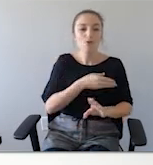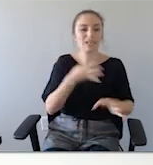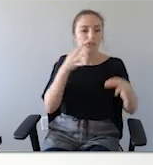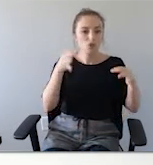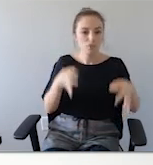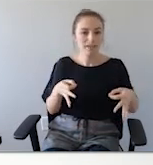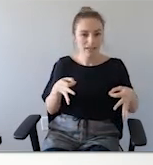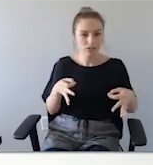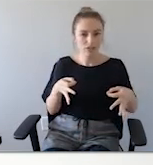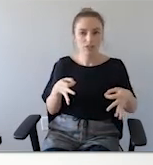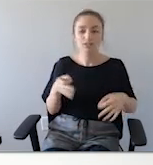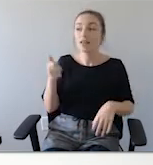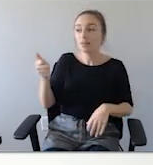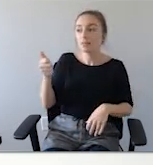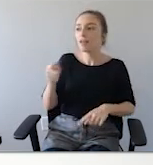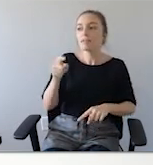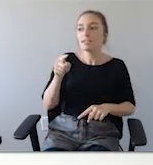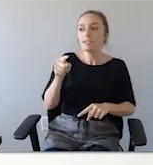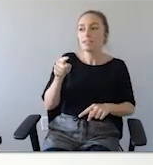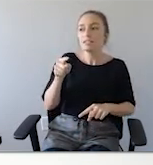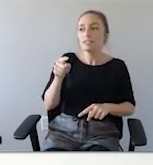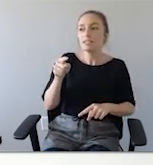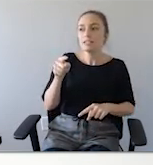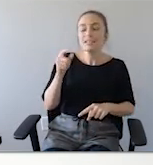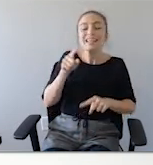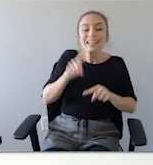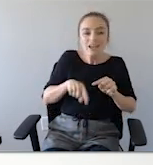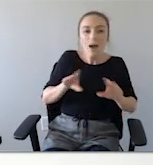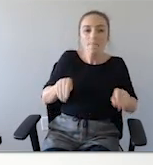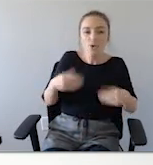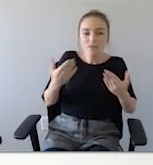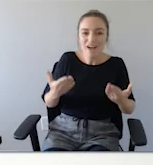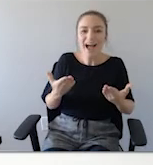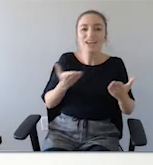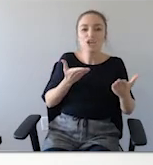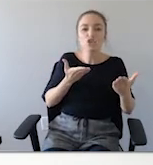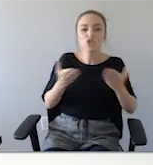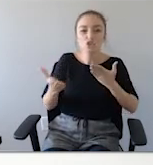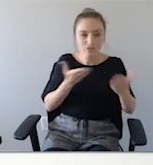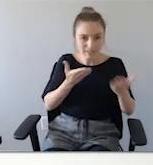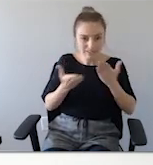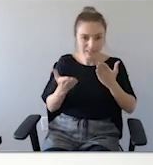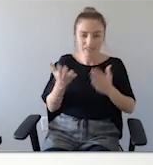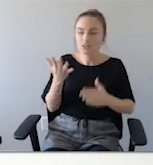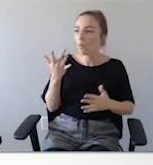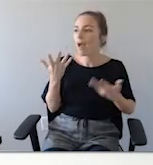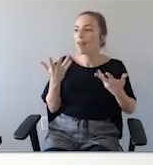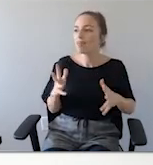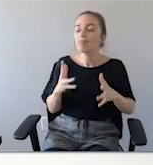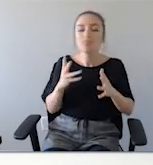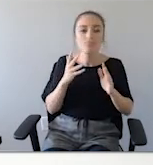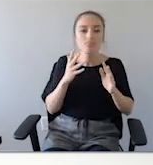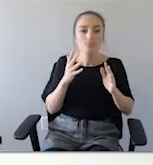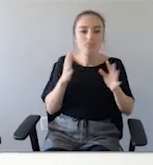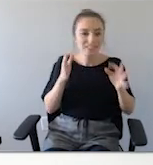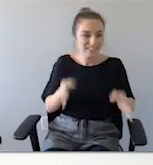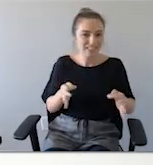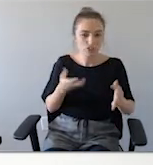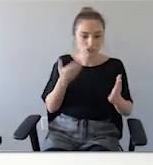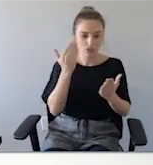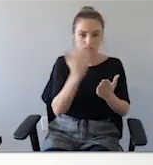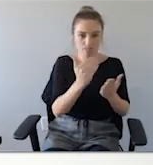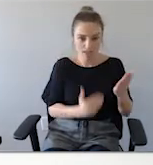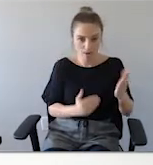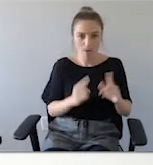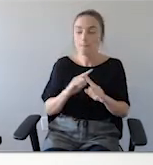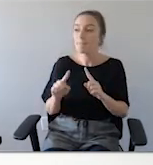the services. So that they shouldn't do. But, because that's the decisions are there. But as long as it says draft